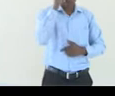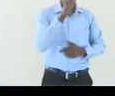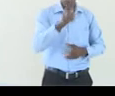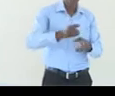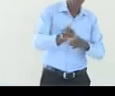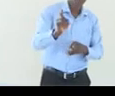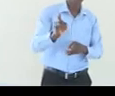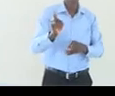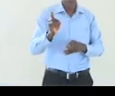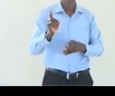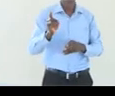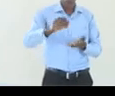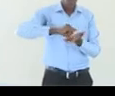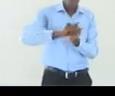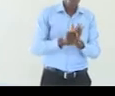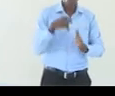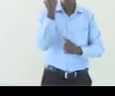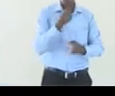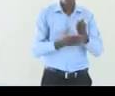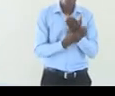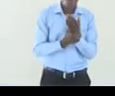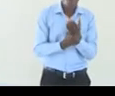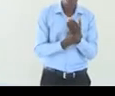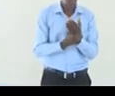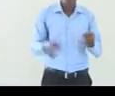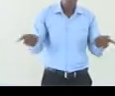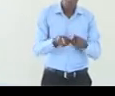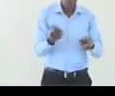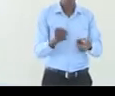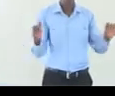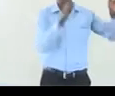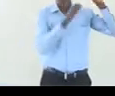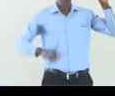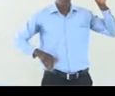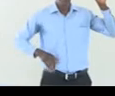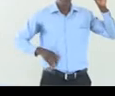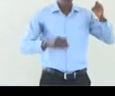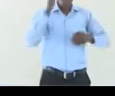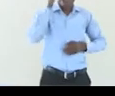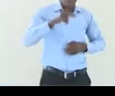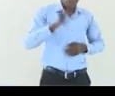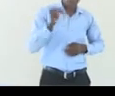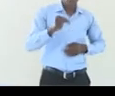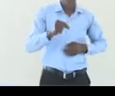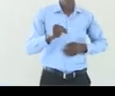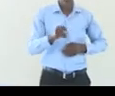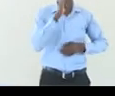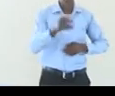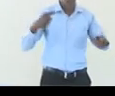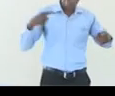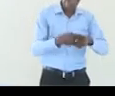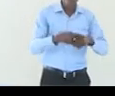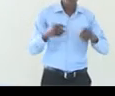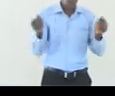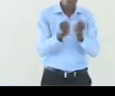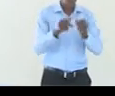division. Those who hold the values of Christ will necessarily be in conflict with people